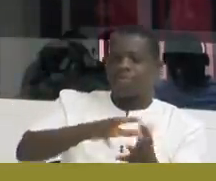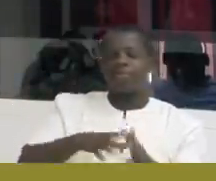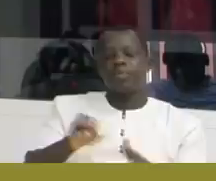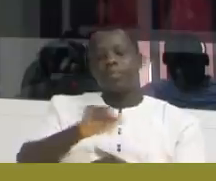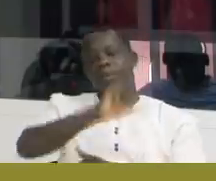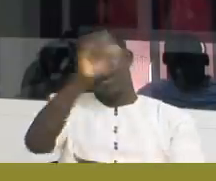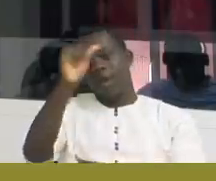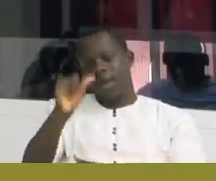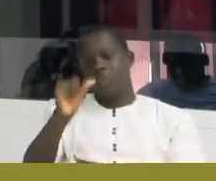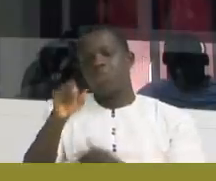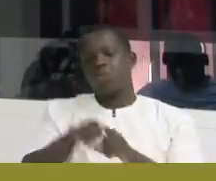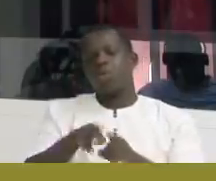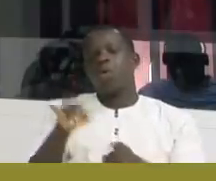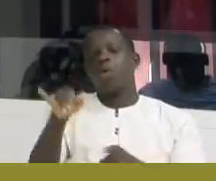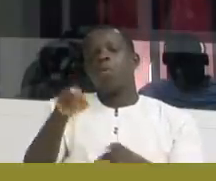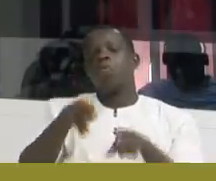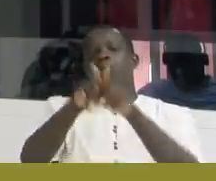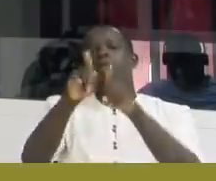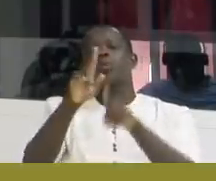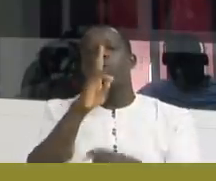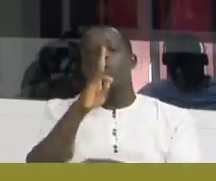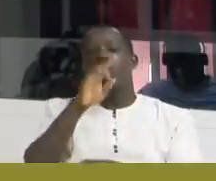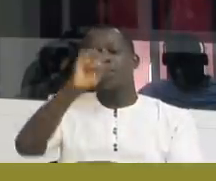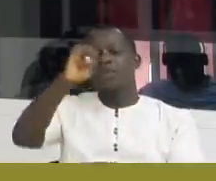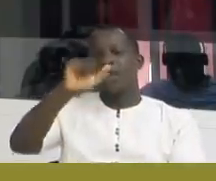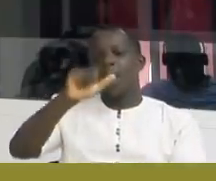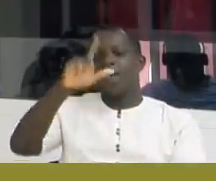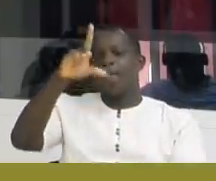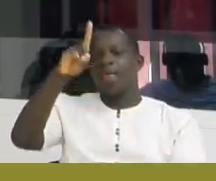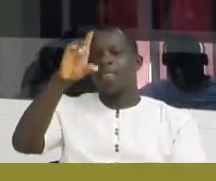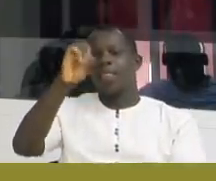and with Sadibu Hydra. Now,